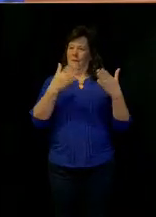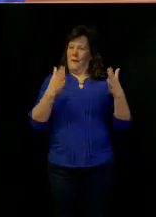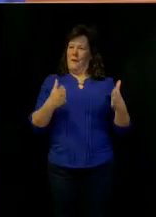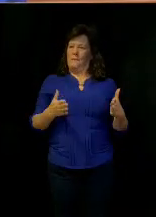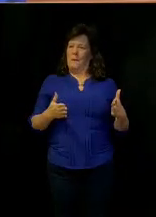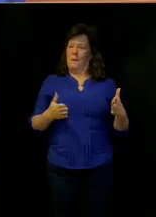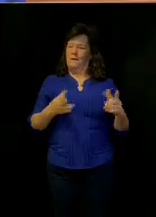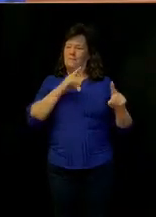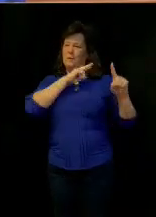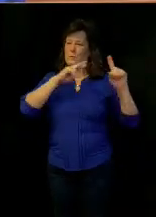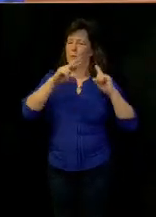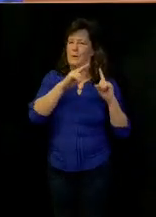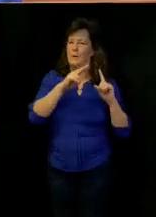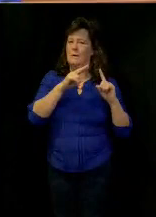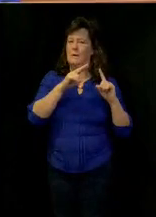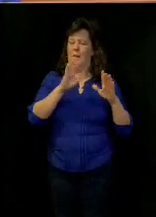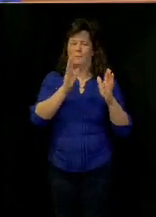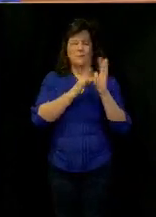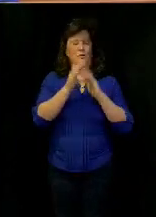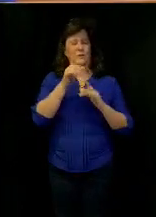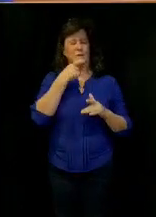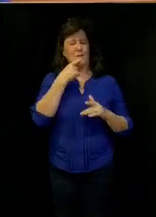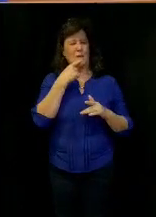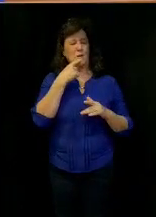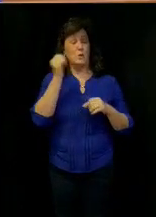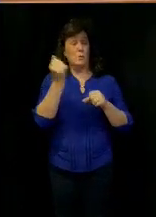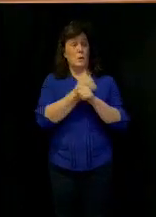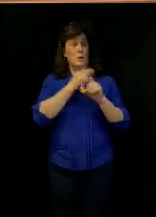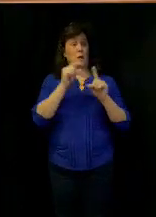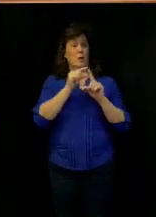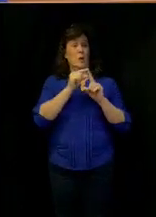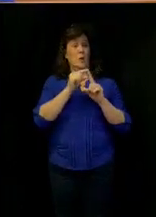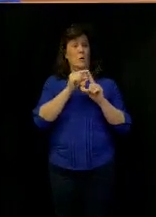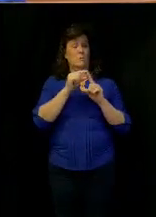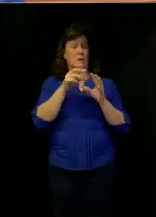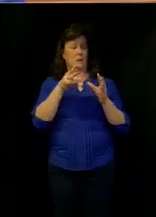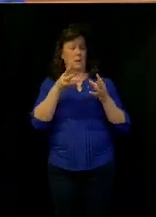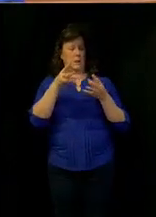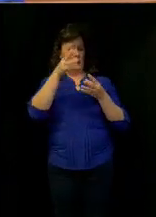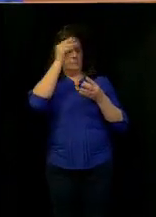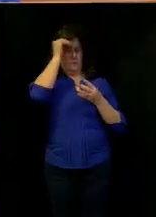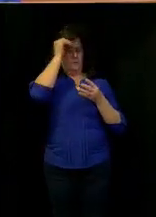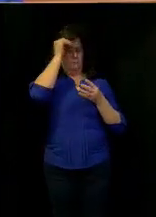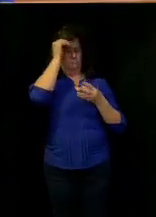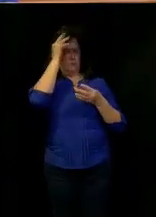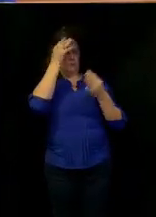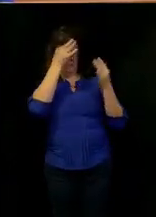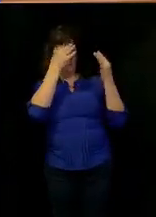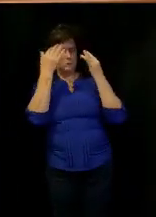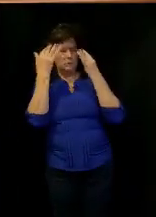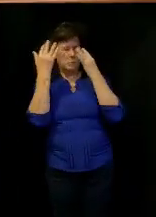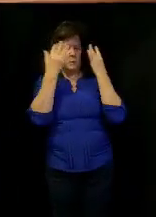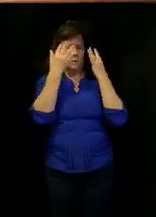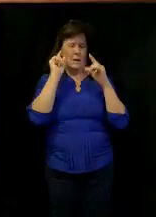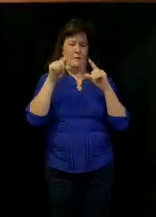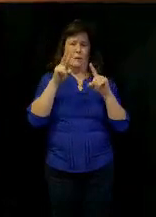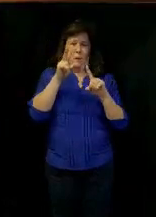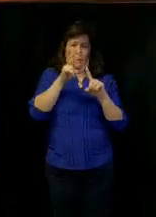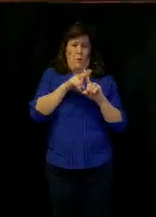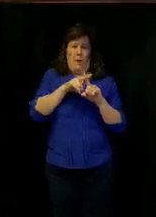He said, be doers of now the word that you're receiving. You just can't just sit here and listen to messages. You got to start applying the word to your